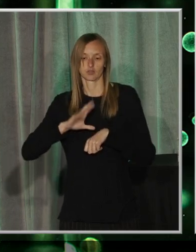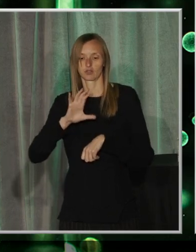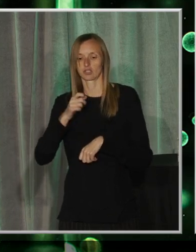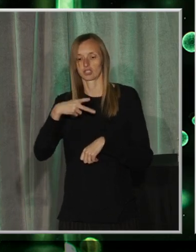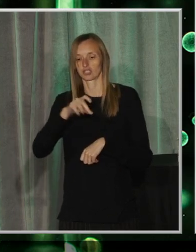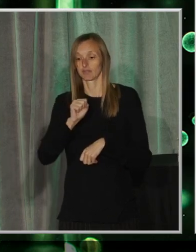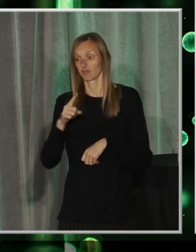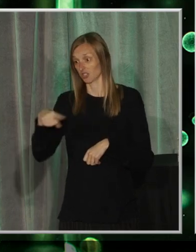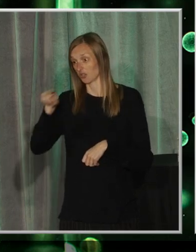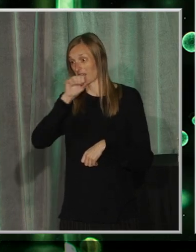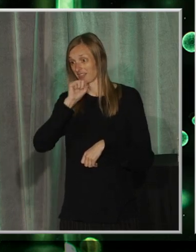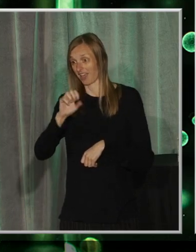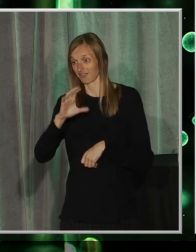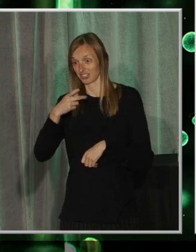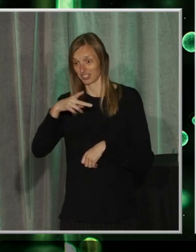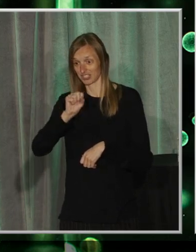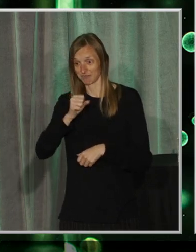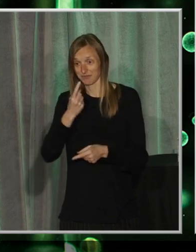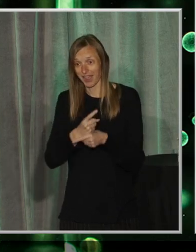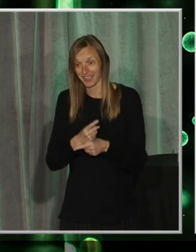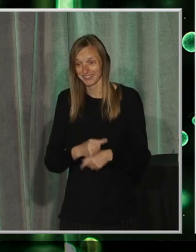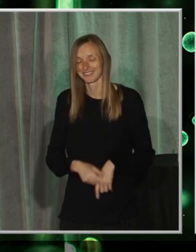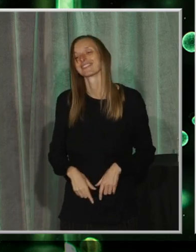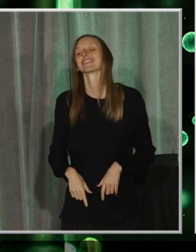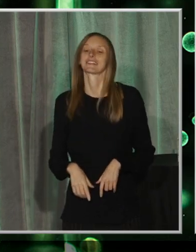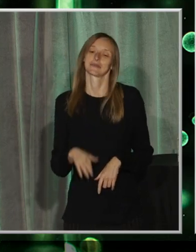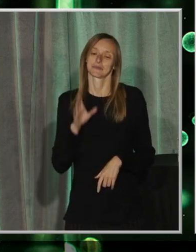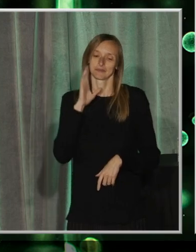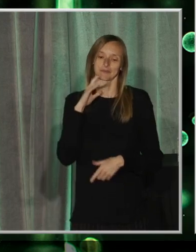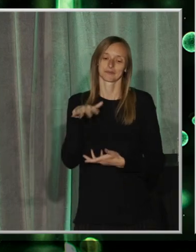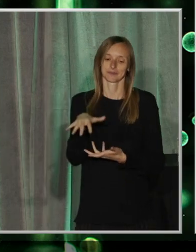you all love them. So we'll collect